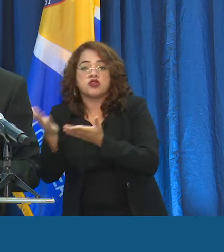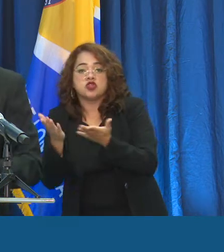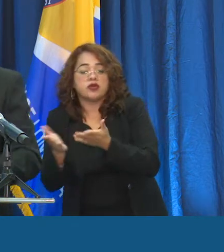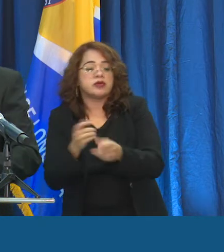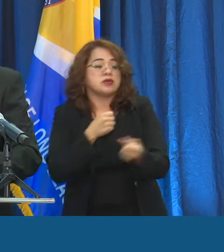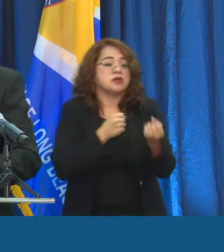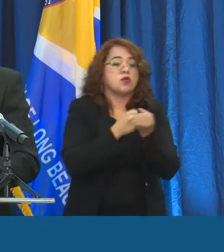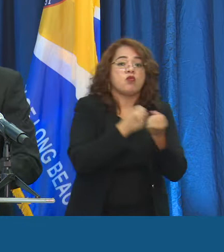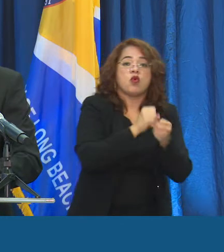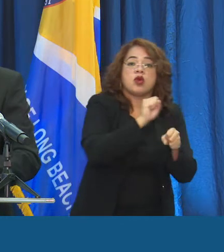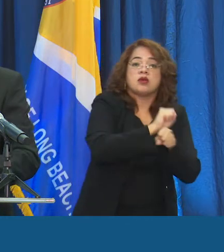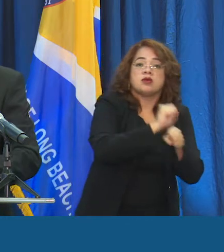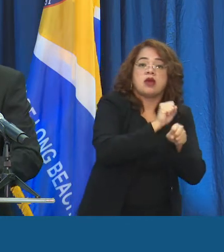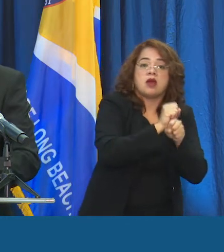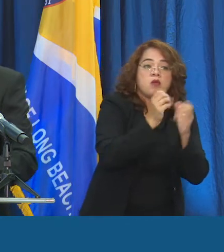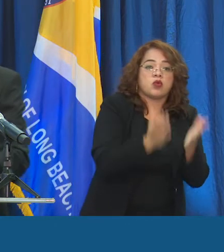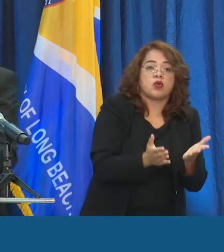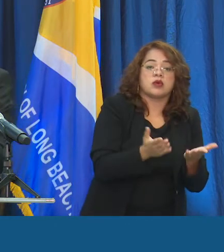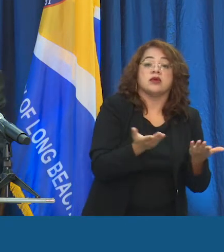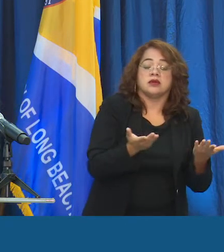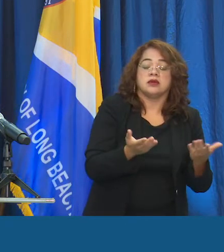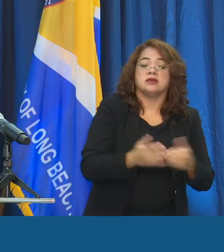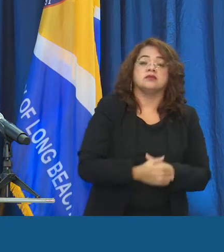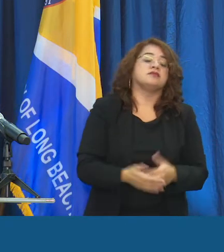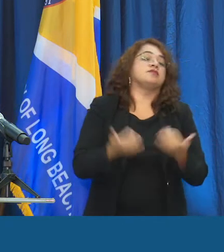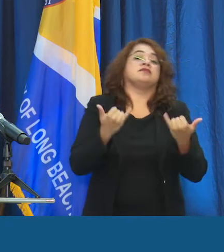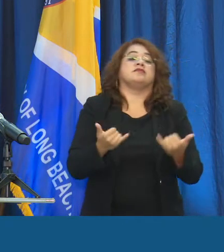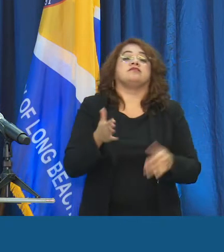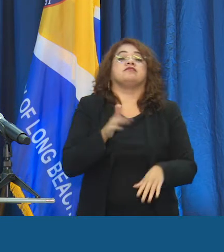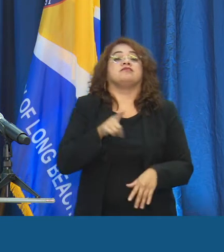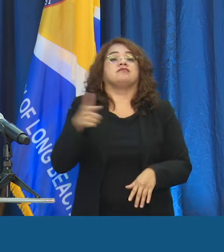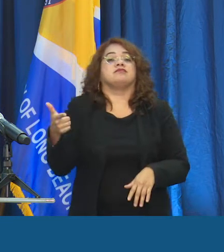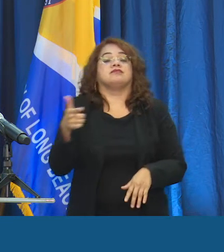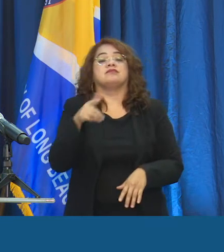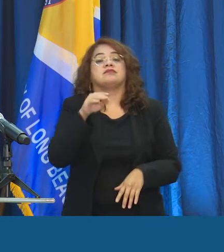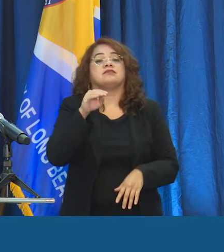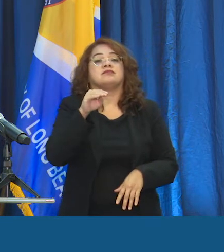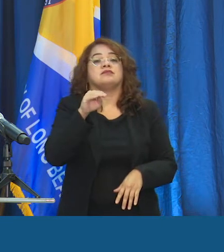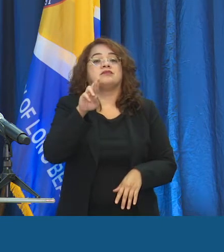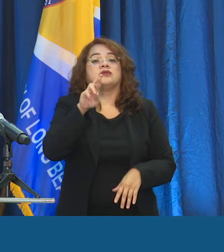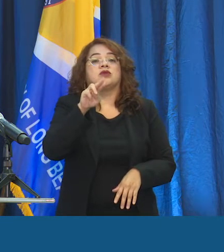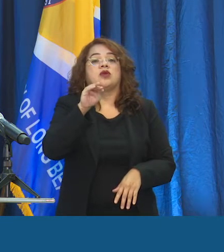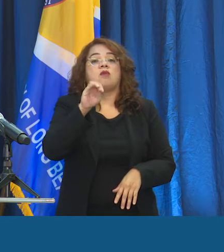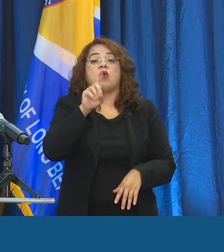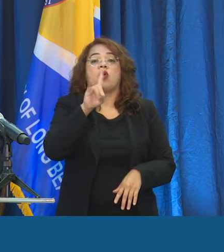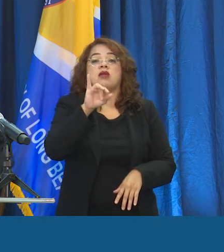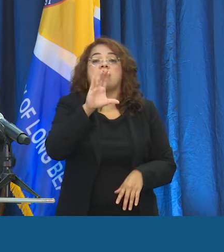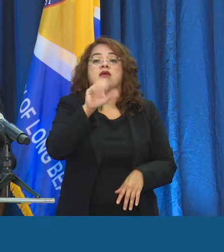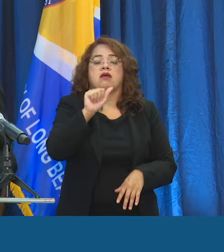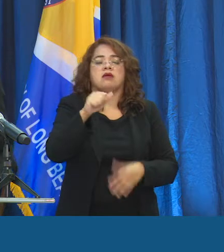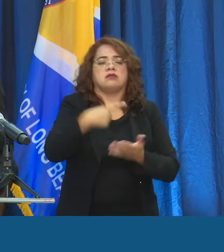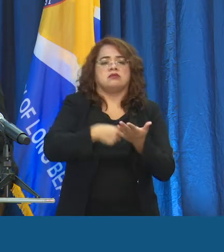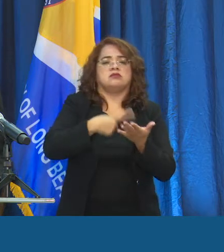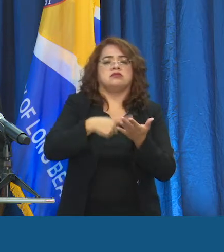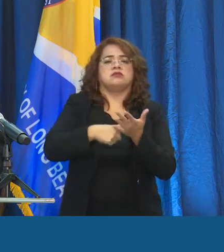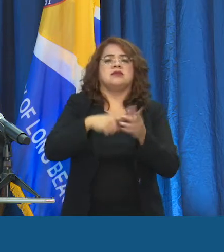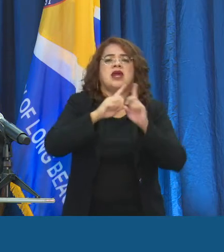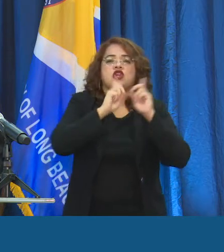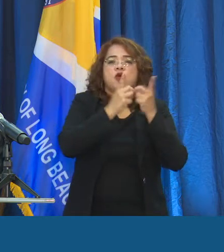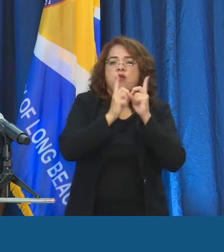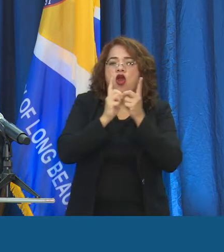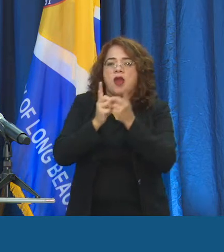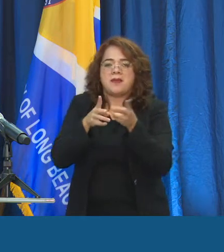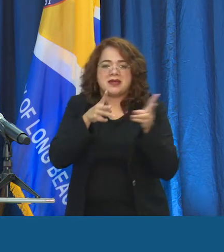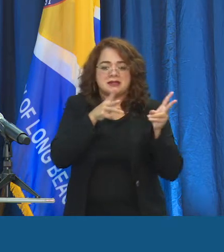I want to pass this over to Mr. Modica. He is going to get into details about departments, where there are cuts, and where there are